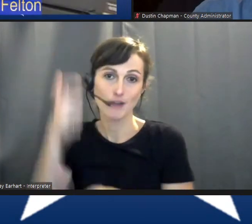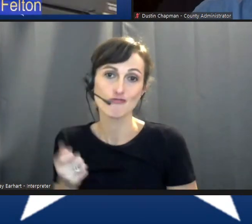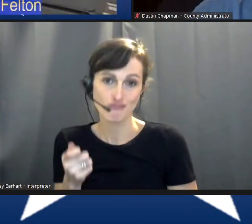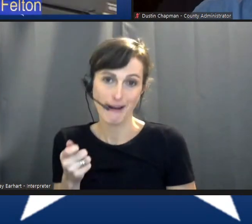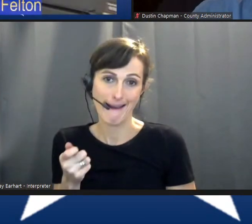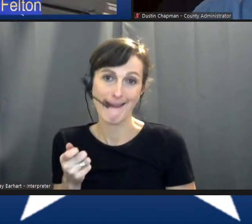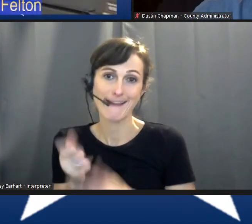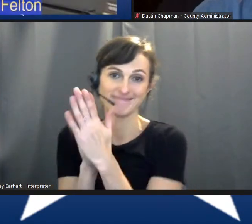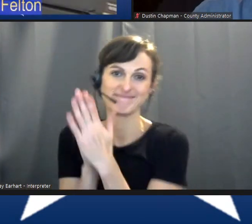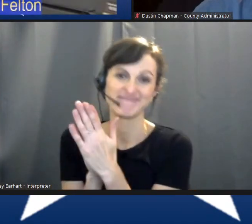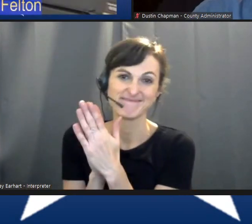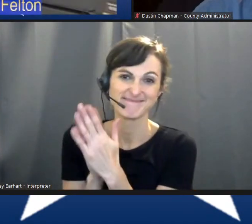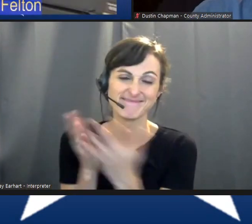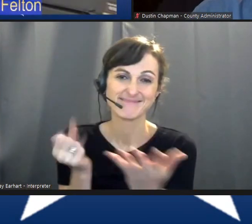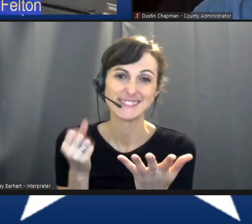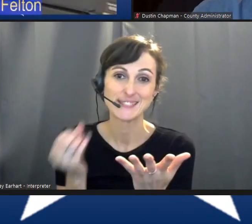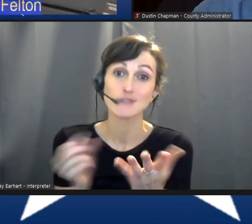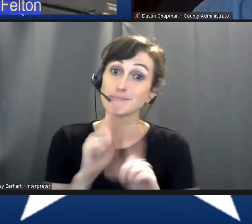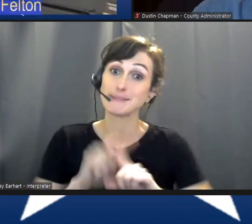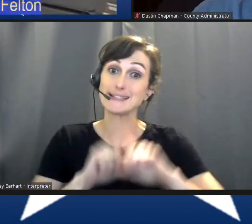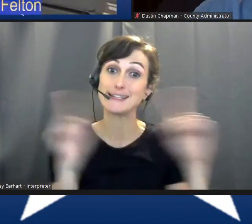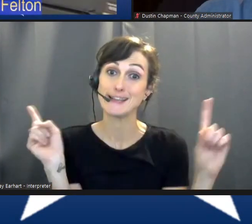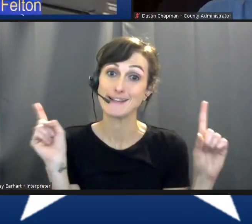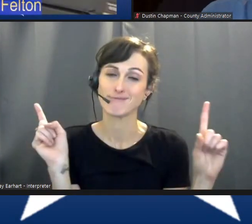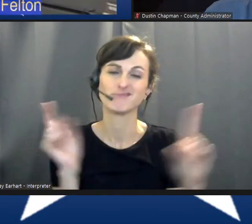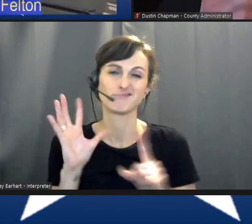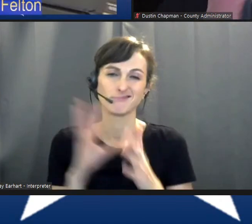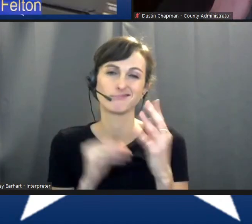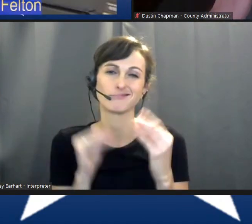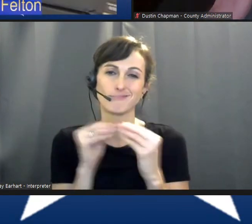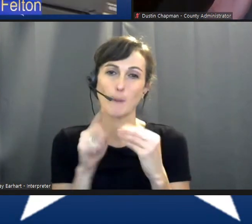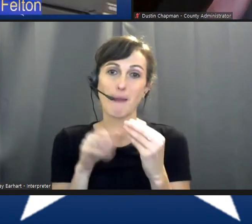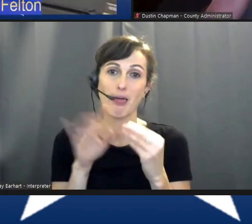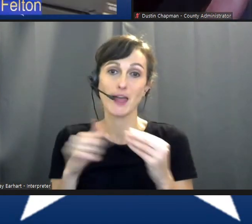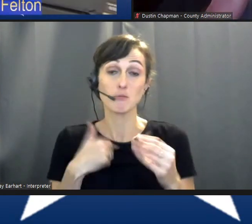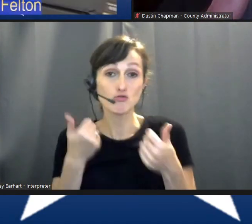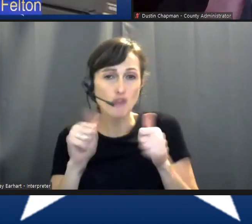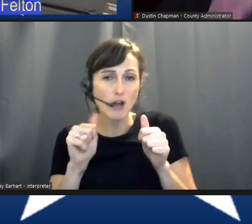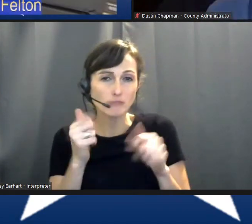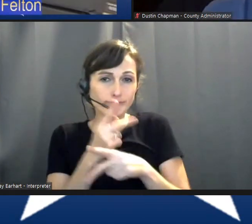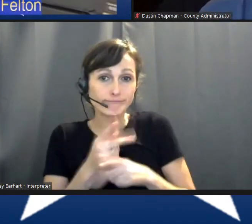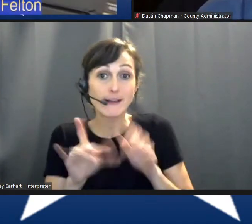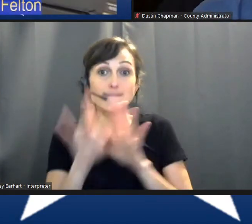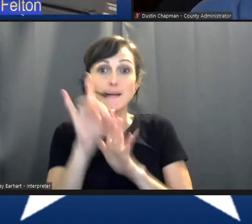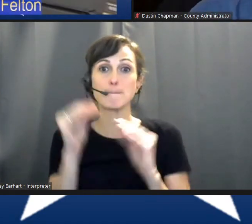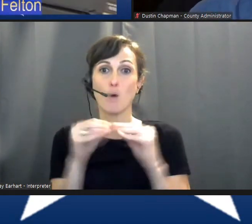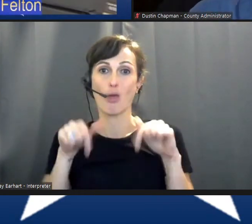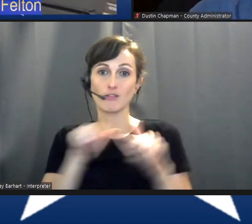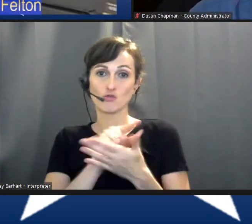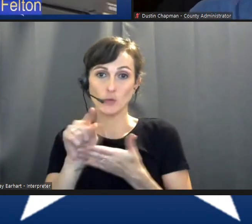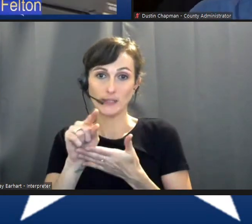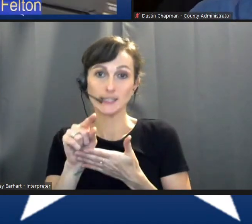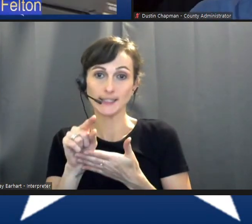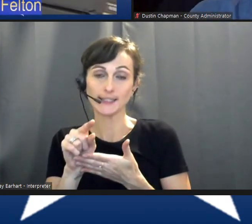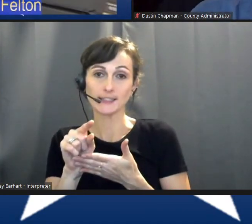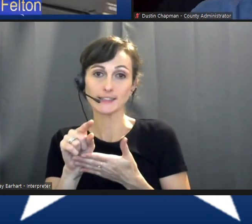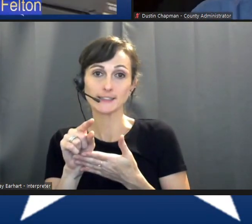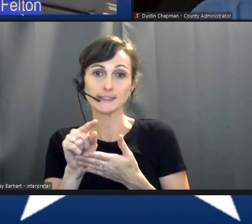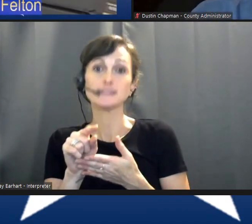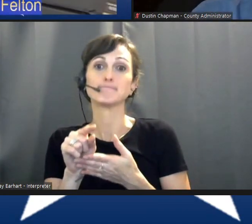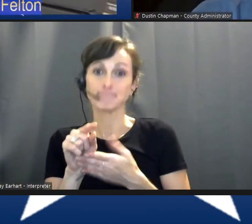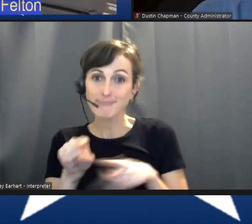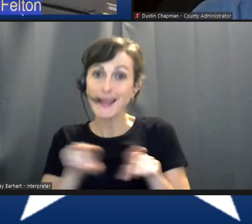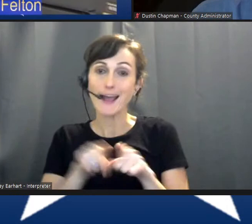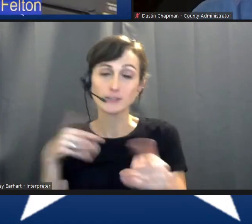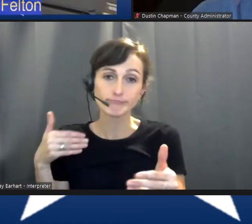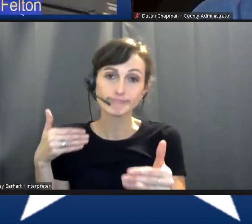ask. So it's gonna be different, and we'll learn more about that. I'm gonna try to find out more this week as we move closer to